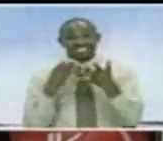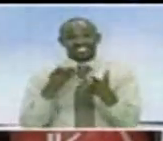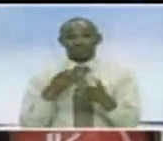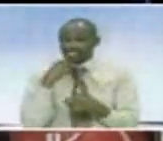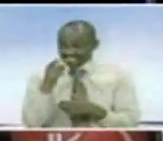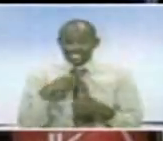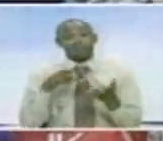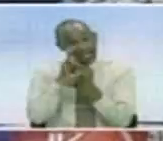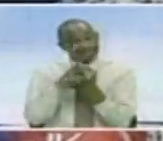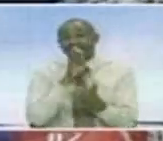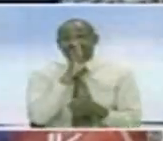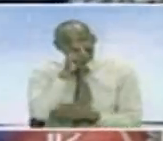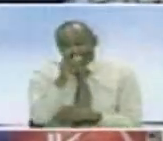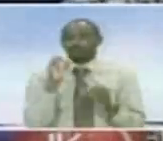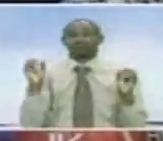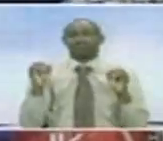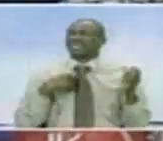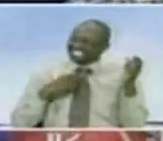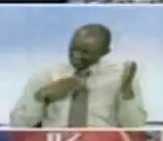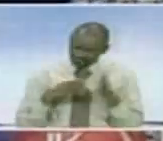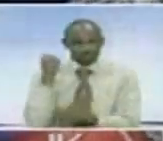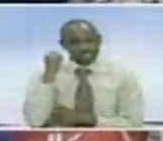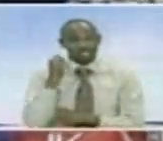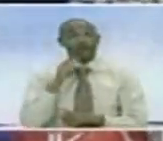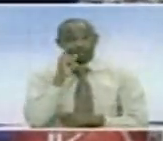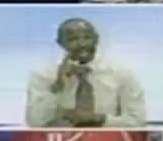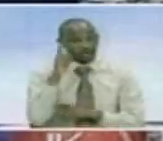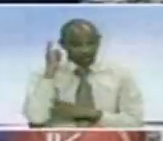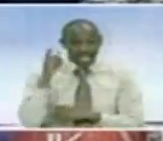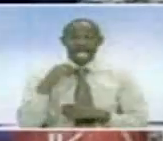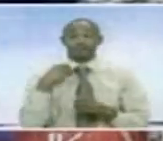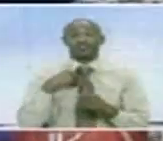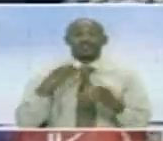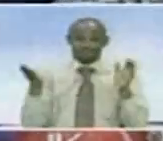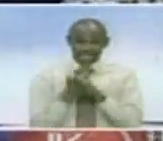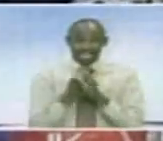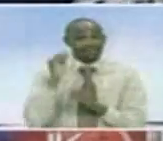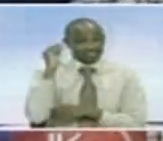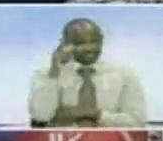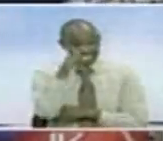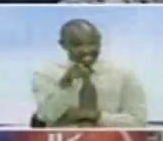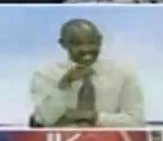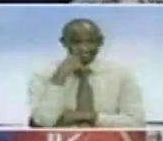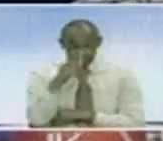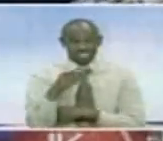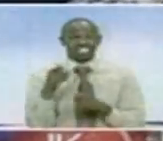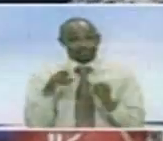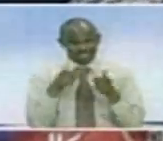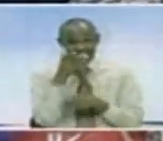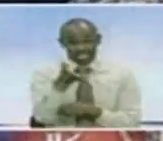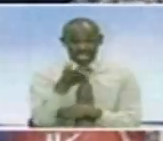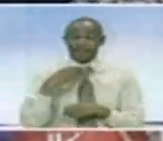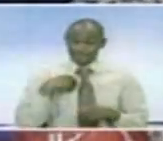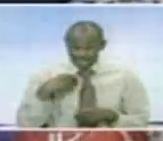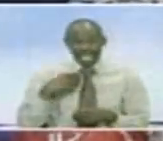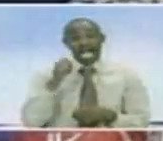settling of those debts. And I think a lawyer has filed affidavits in court which show that, and it was in the media. I did my part